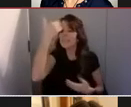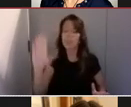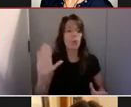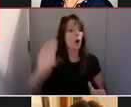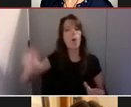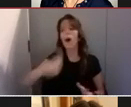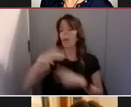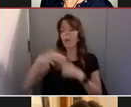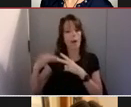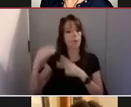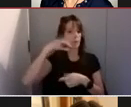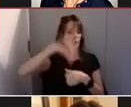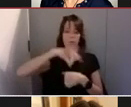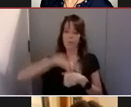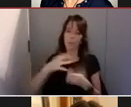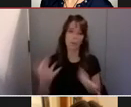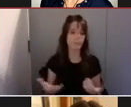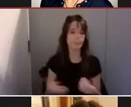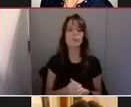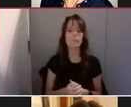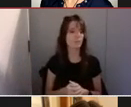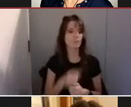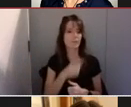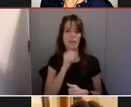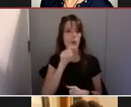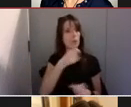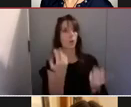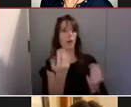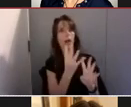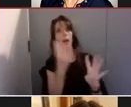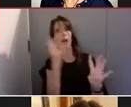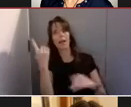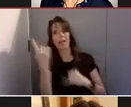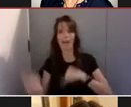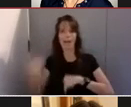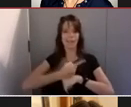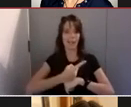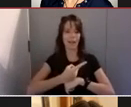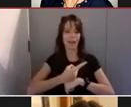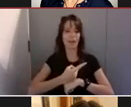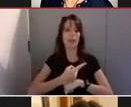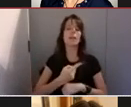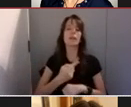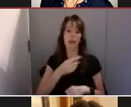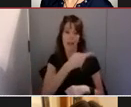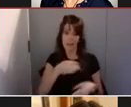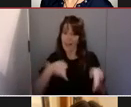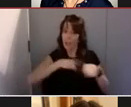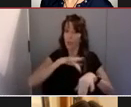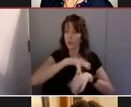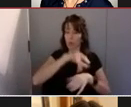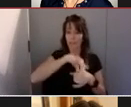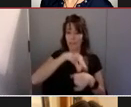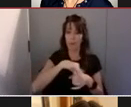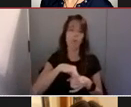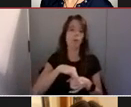other options that they have. They didn't need to wait until the last day. They do close out that early voting,